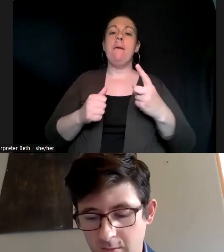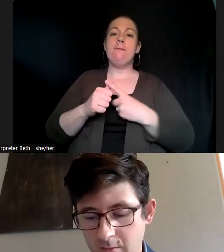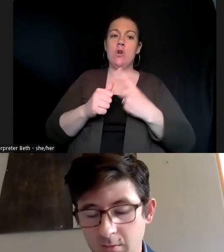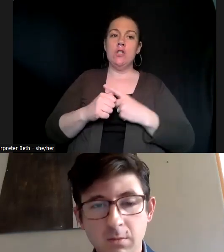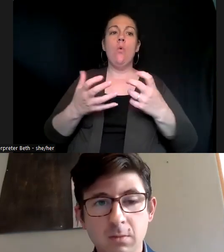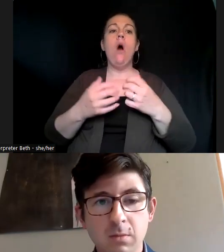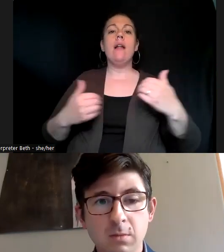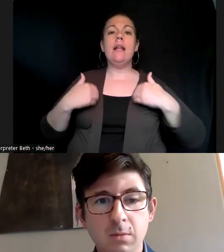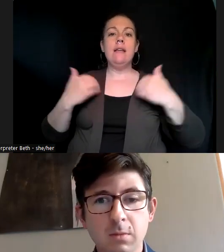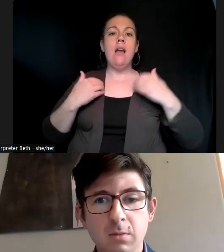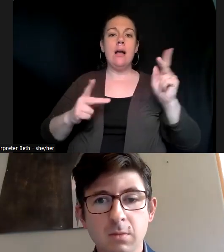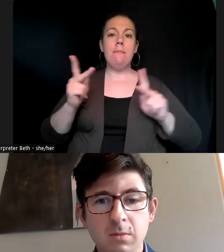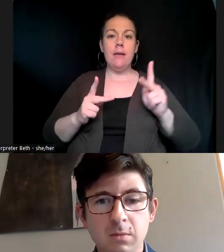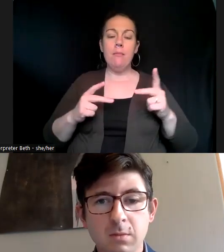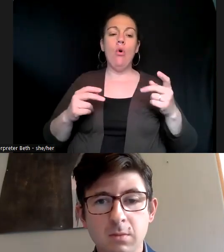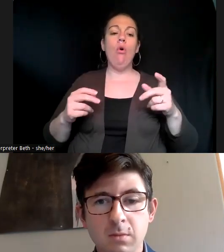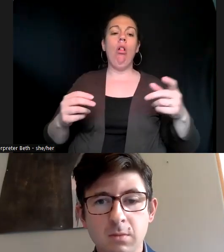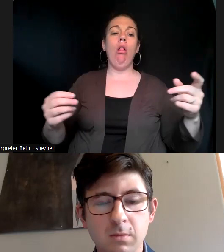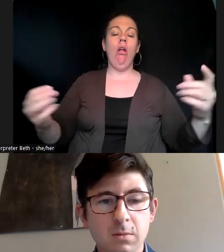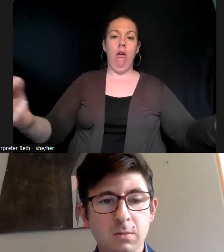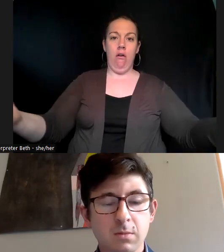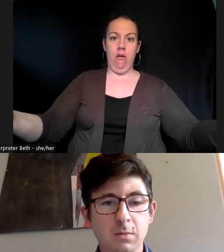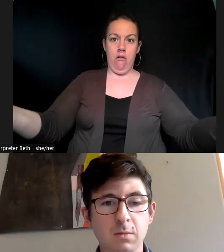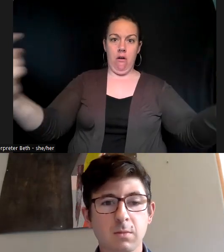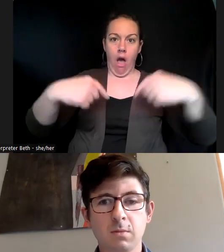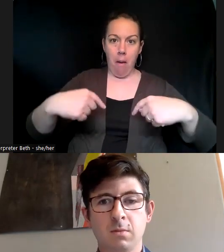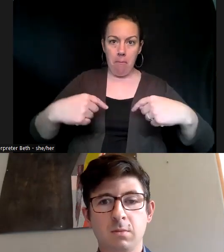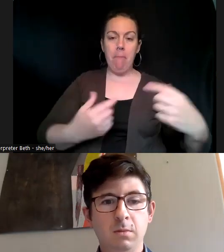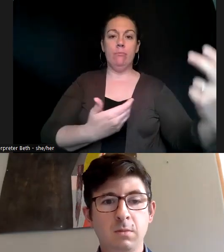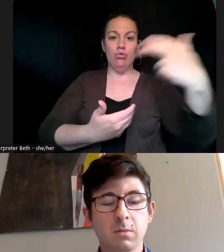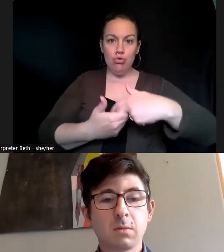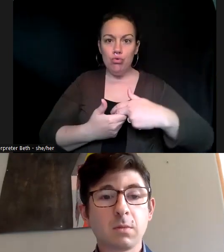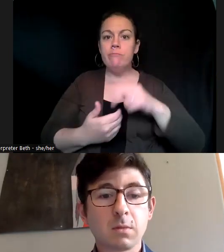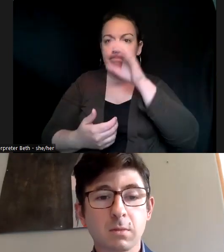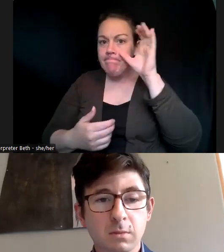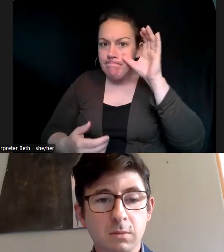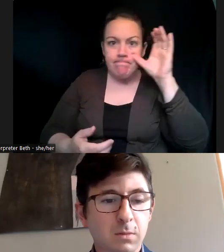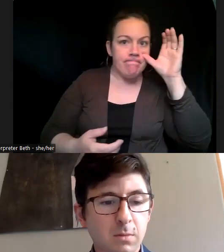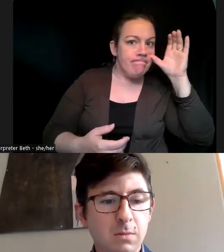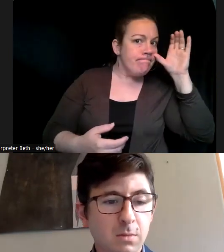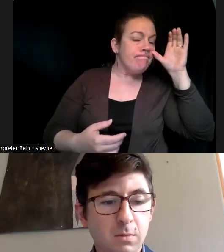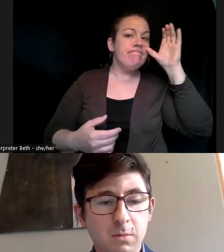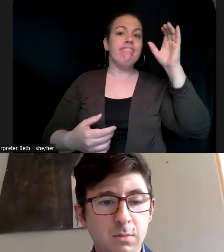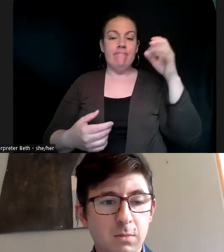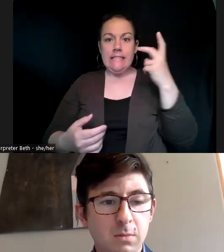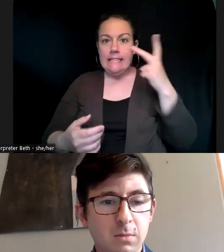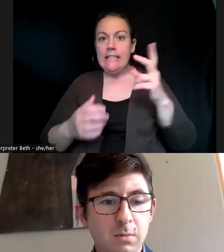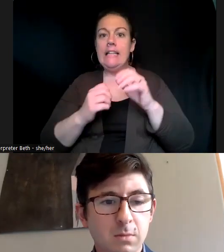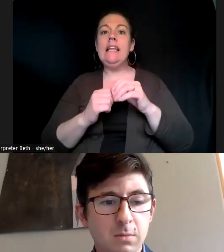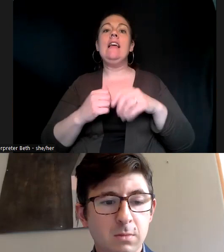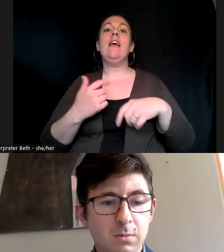table and centering their voices and giving them some ownership in terms of how we looked at this ESSER